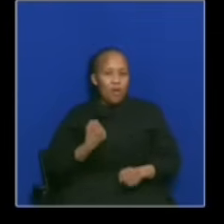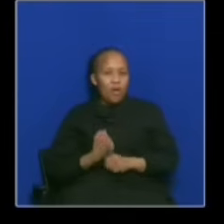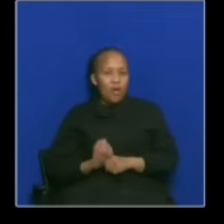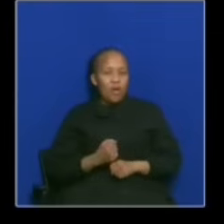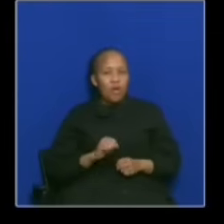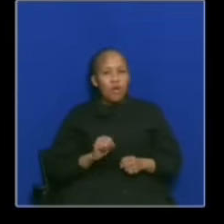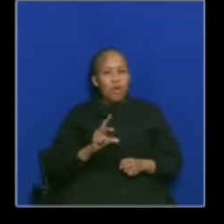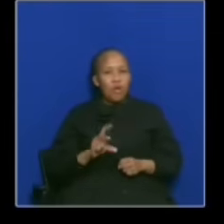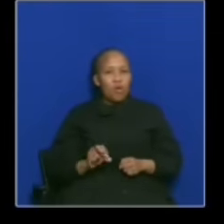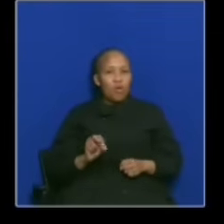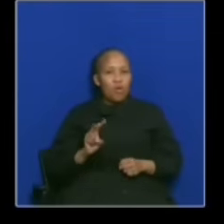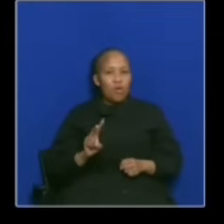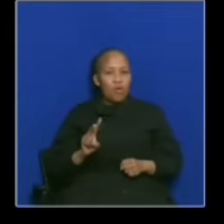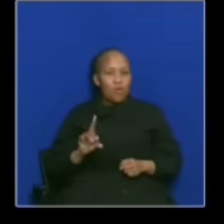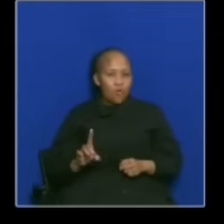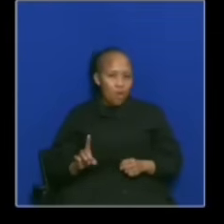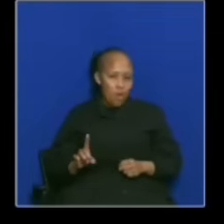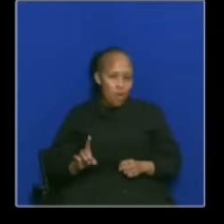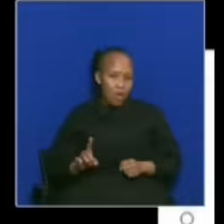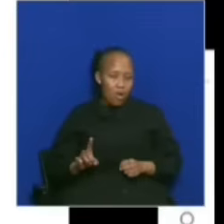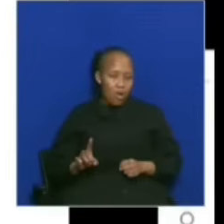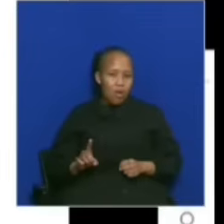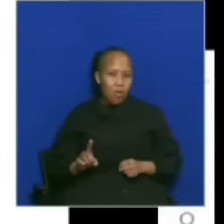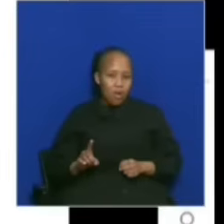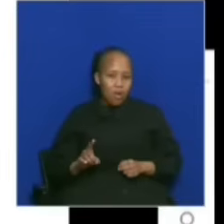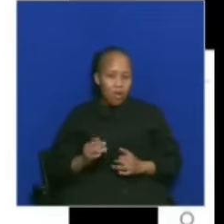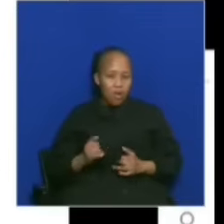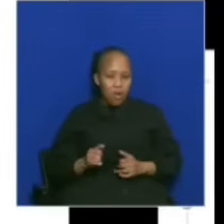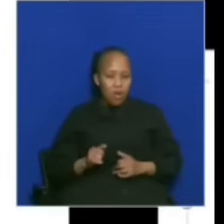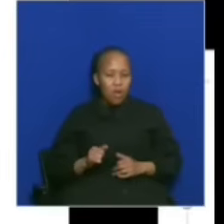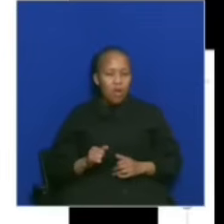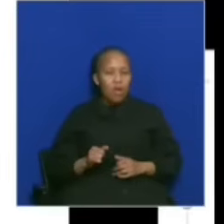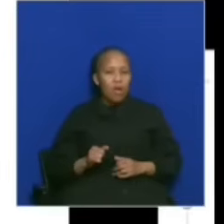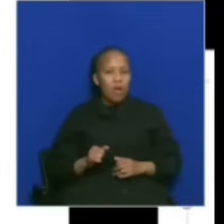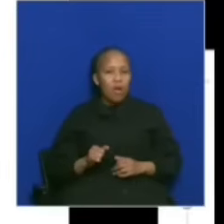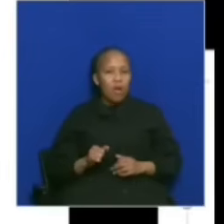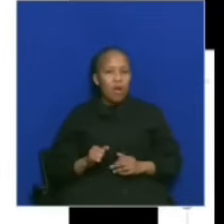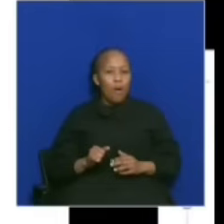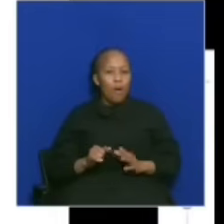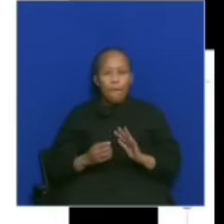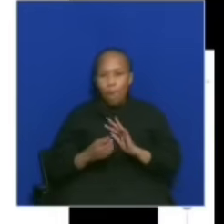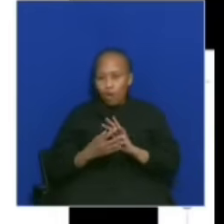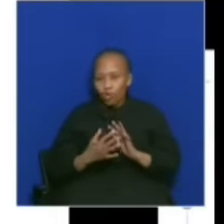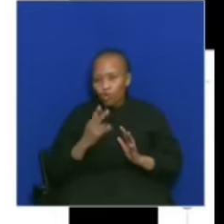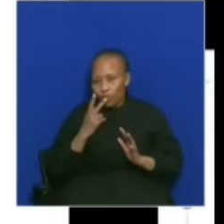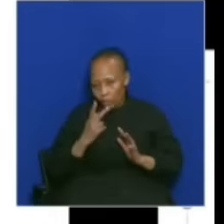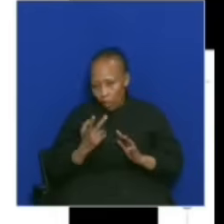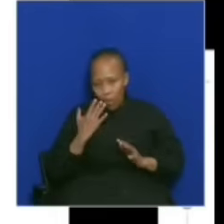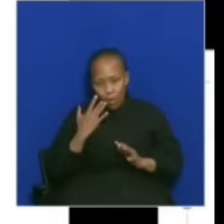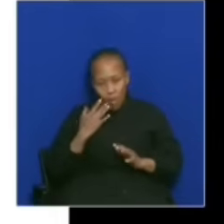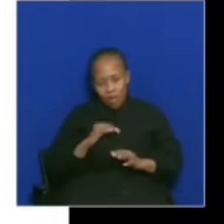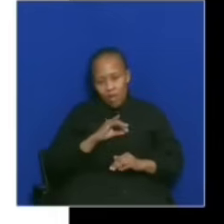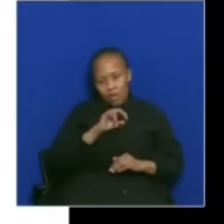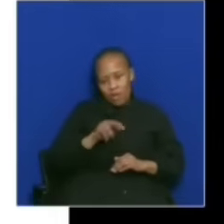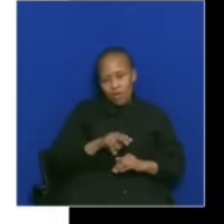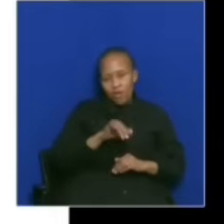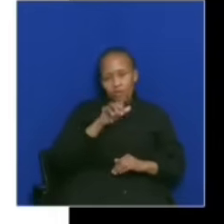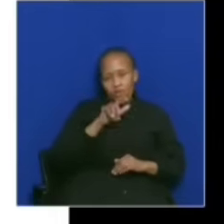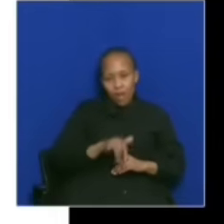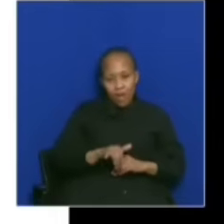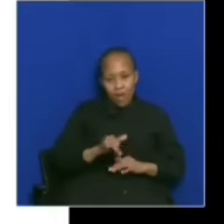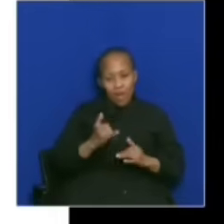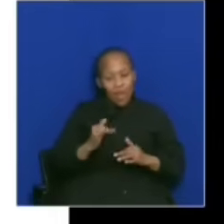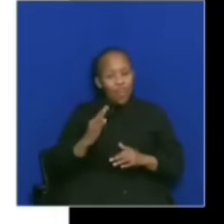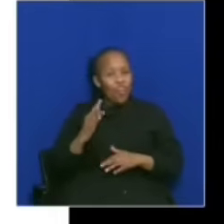set of posts that we saw was in July. It's now 3 months later. And in